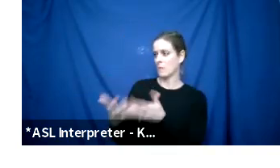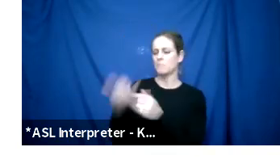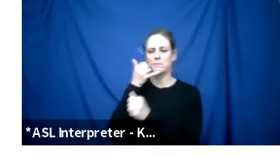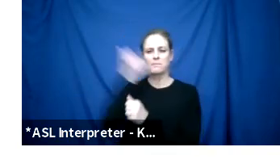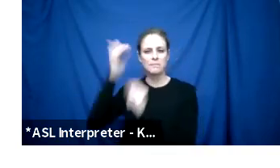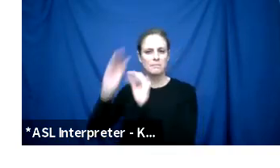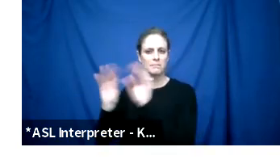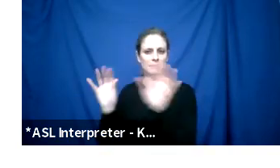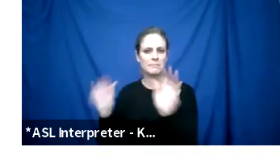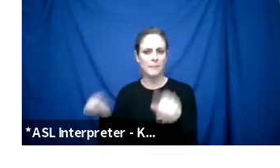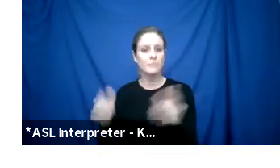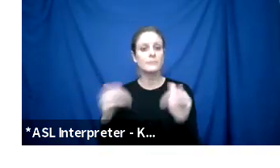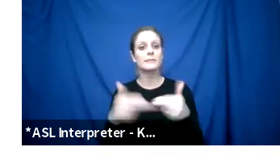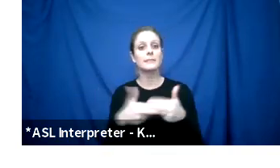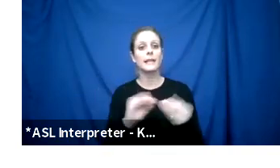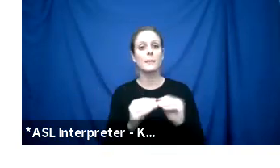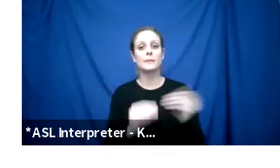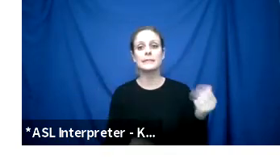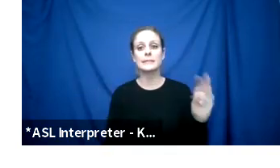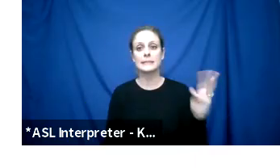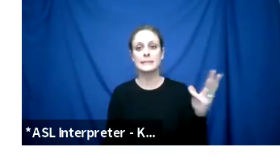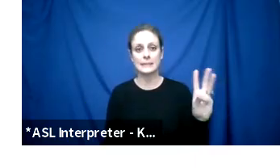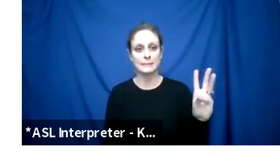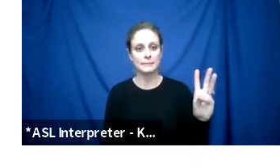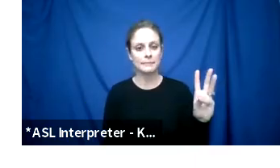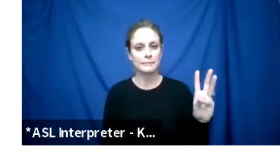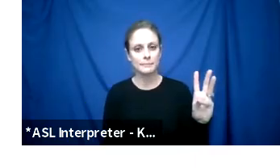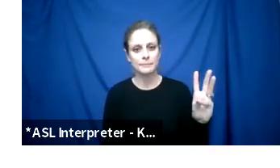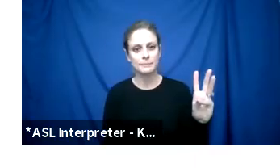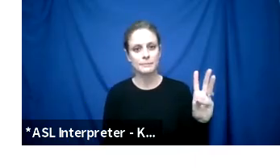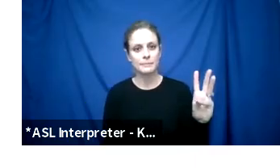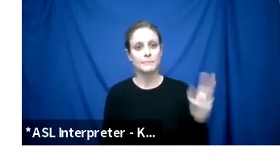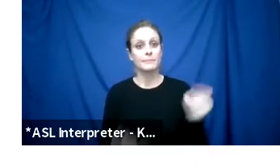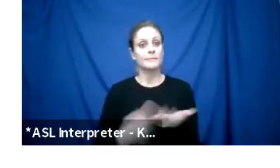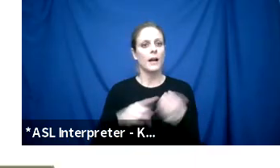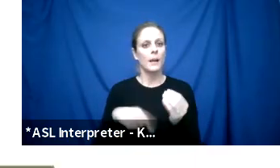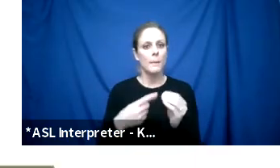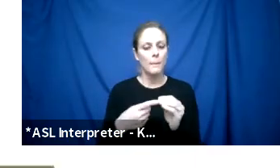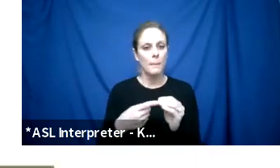16, and talk a little bit about doors.